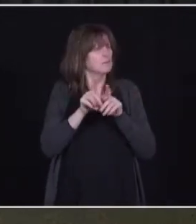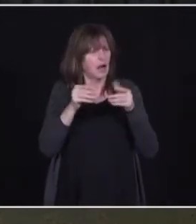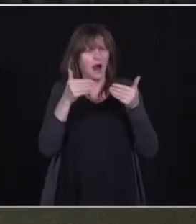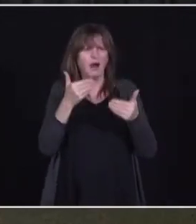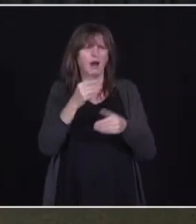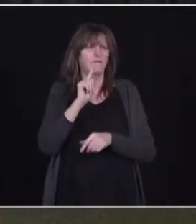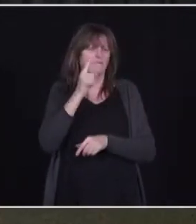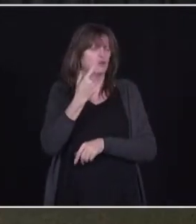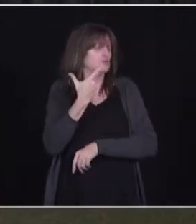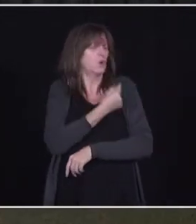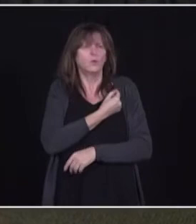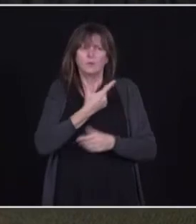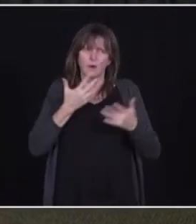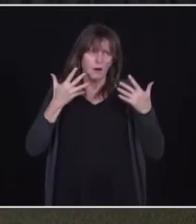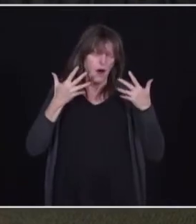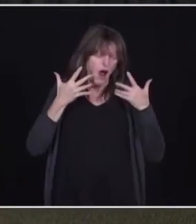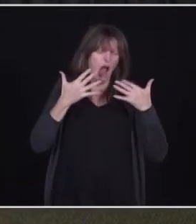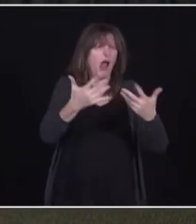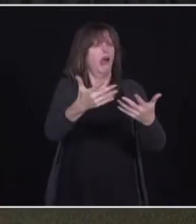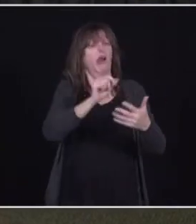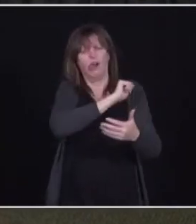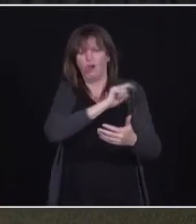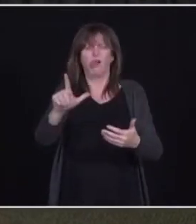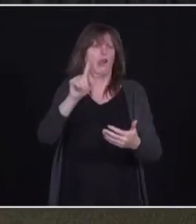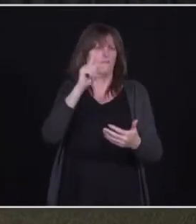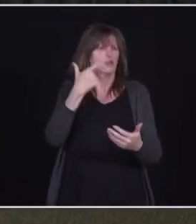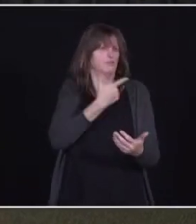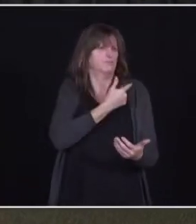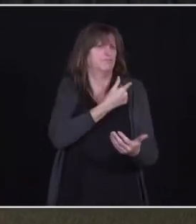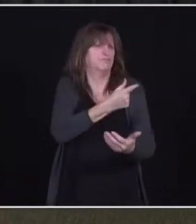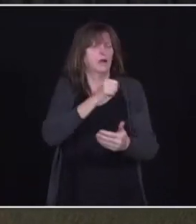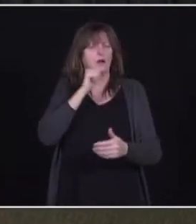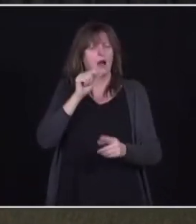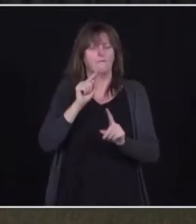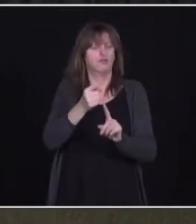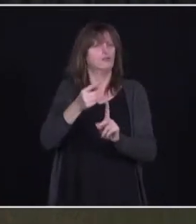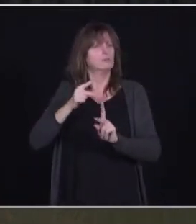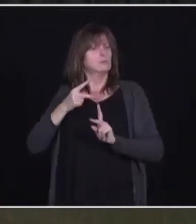Ford, but you've, I guess, been not told that you can go ahead and